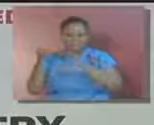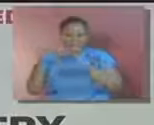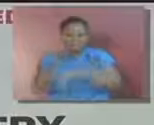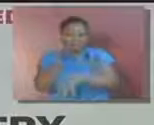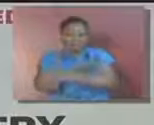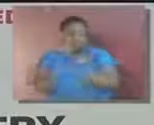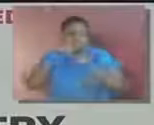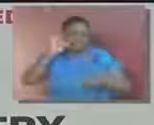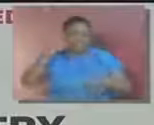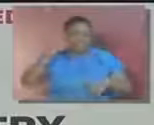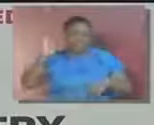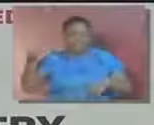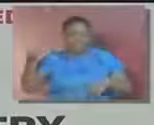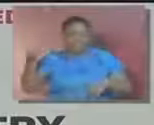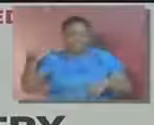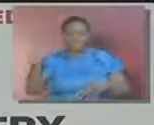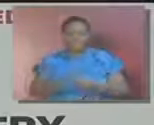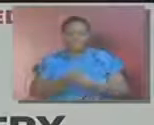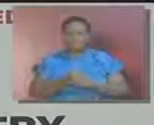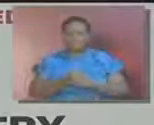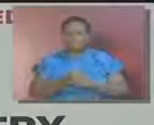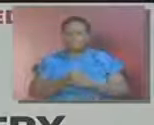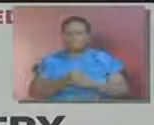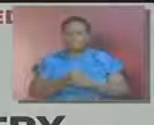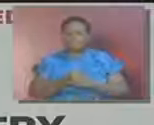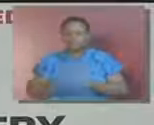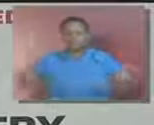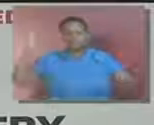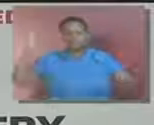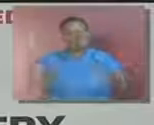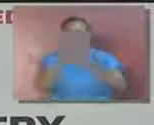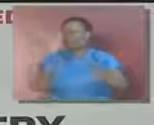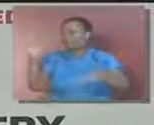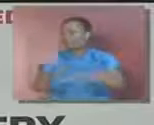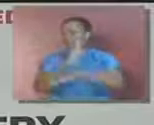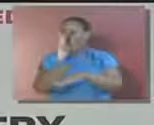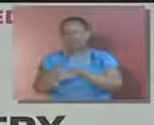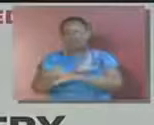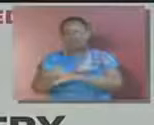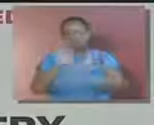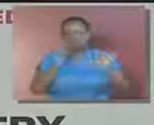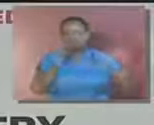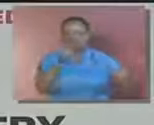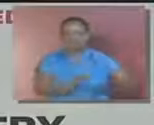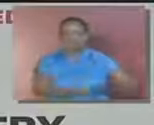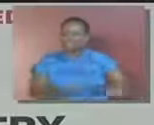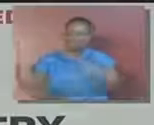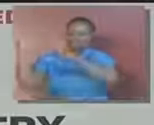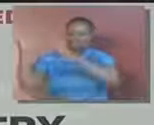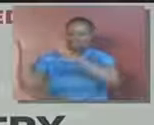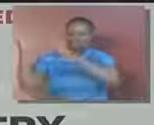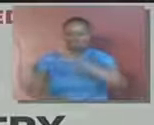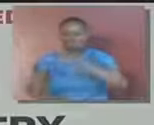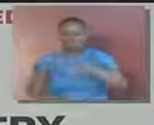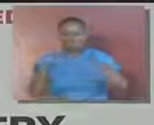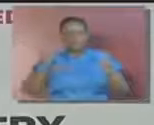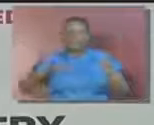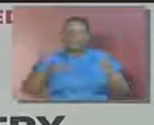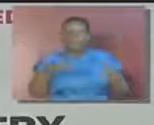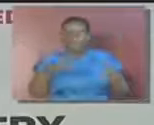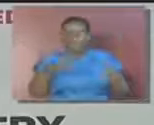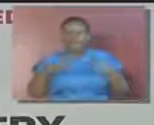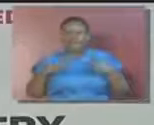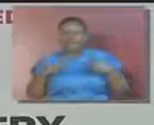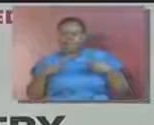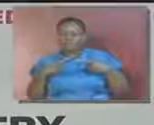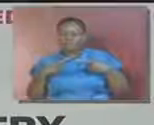we did not ignore the recent events. We hosted, and I was part of it,